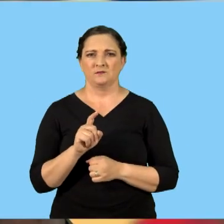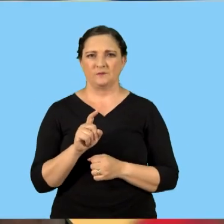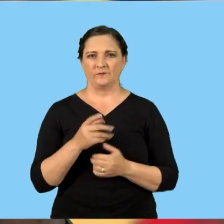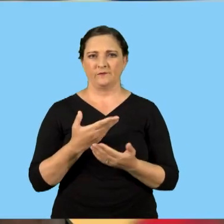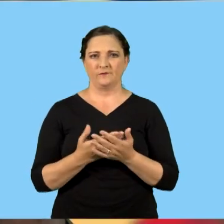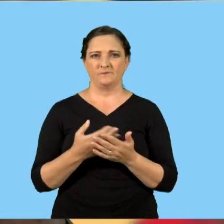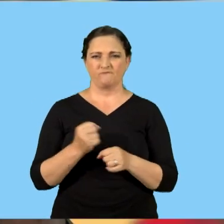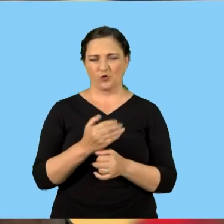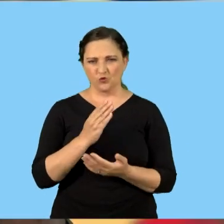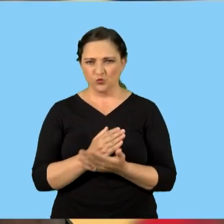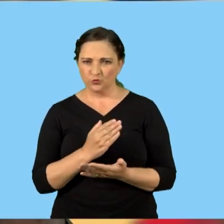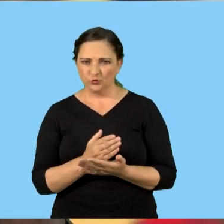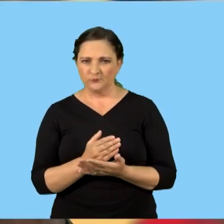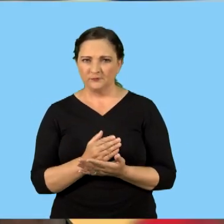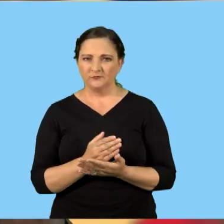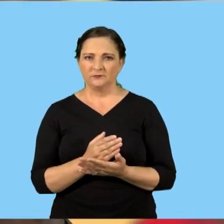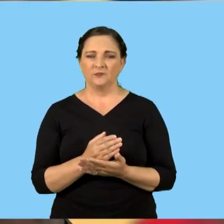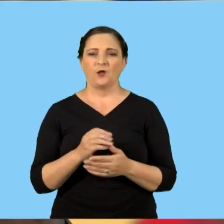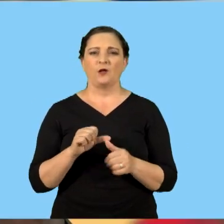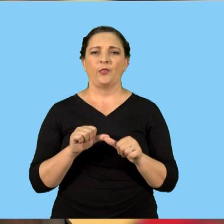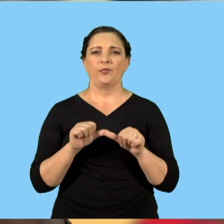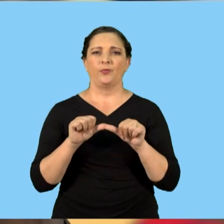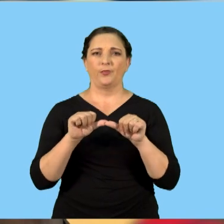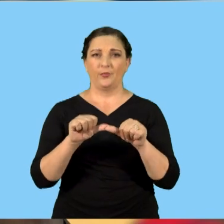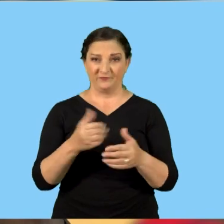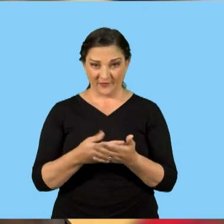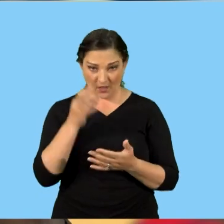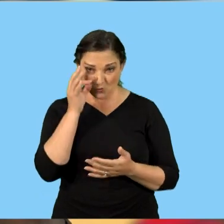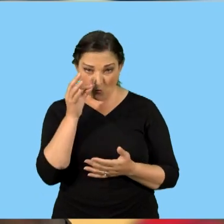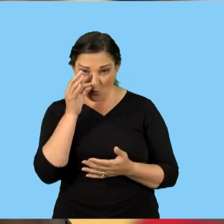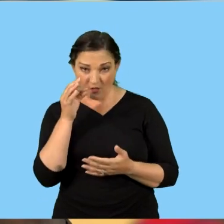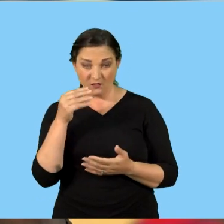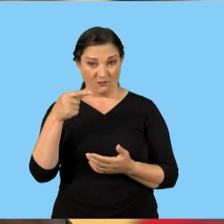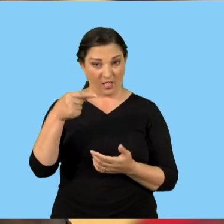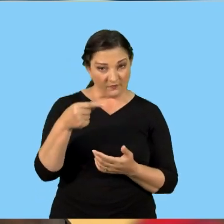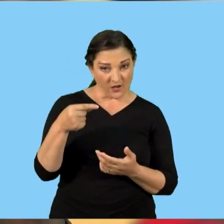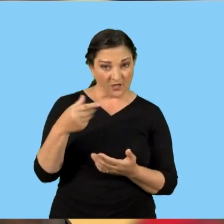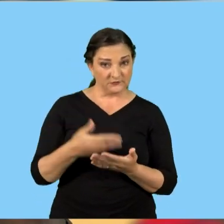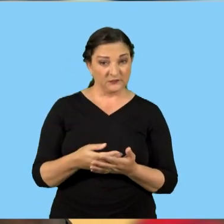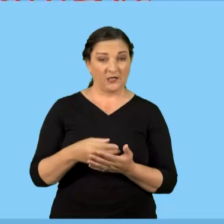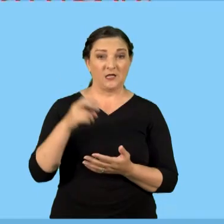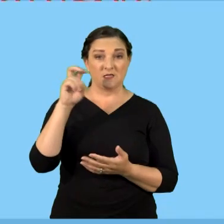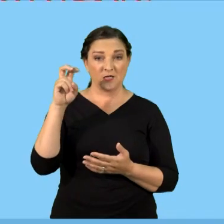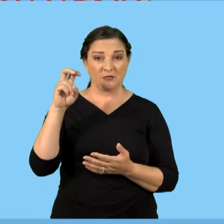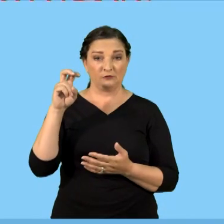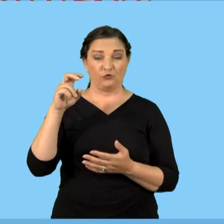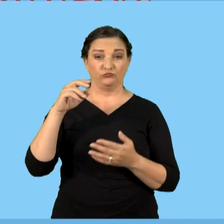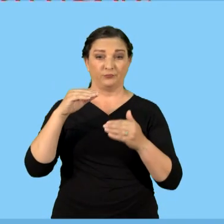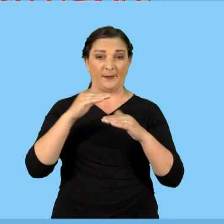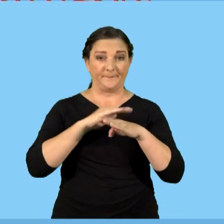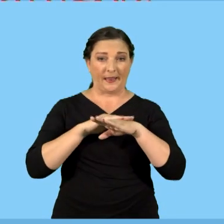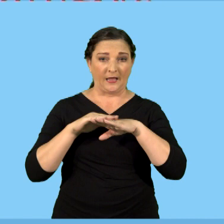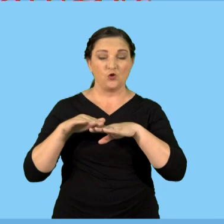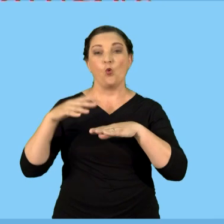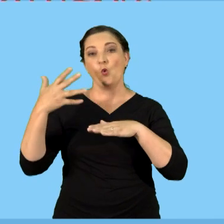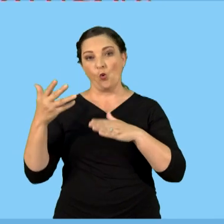to that steel support of a bridge in order to make it last longer? Can we oil it? Can we galvanize it? Can we electroplate it?